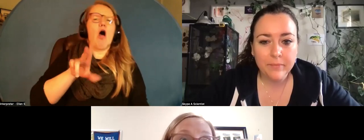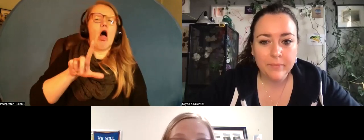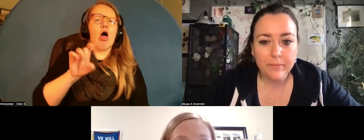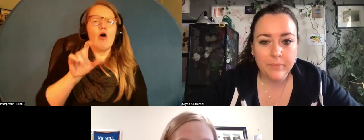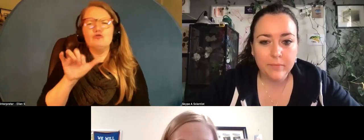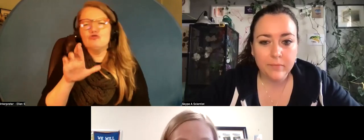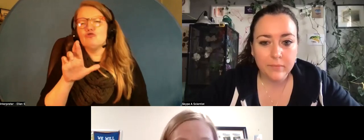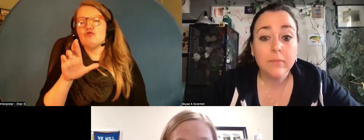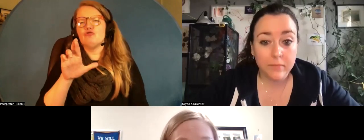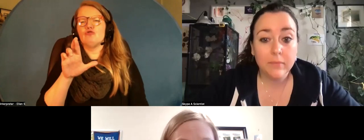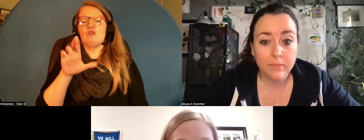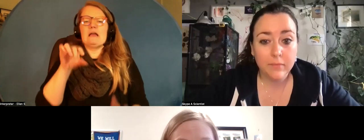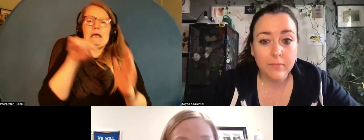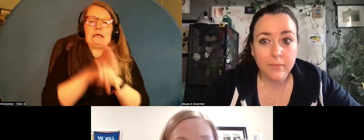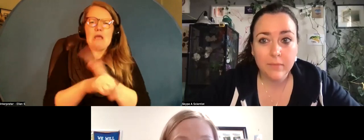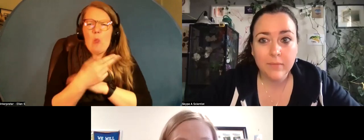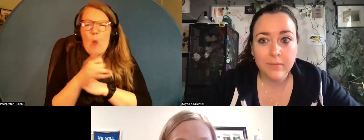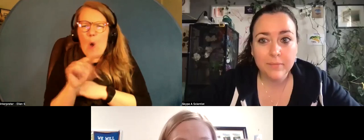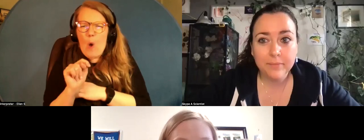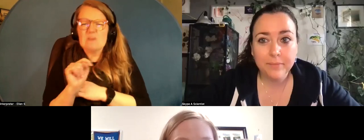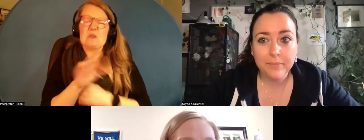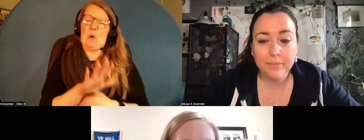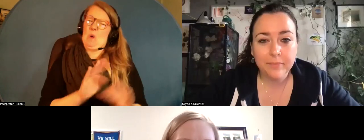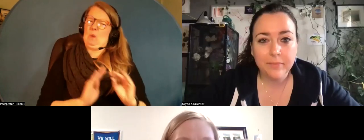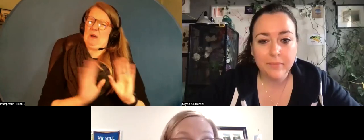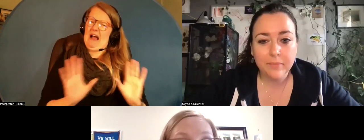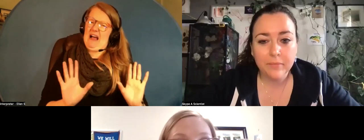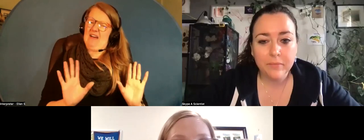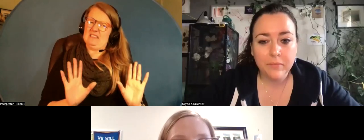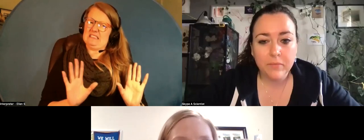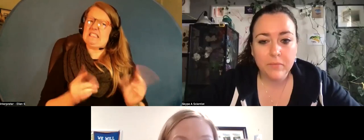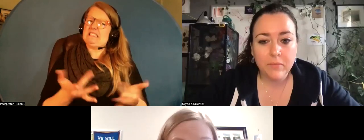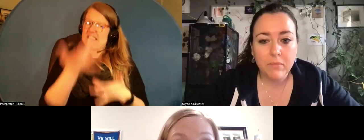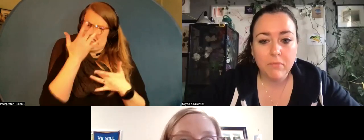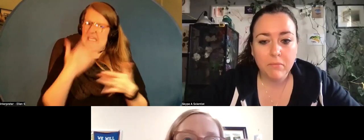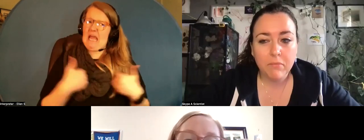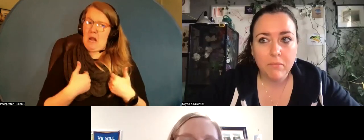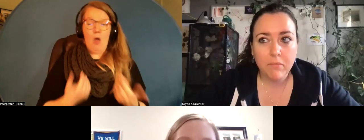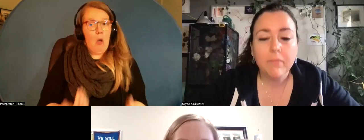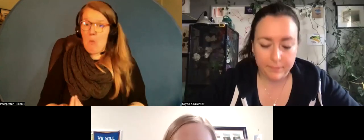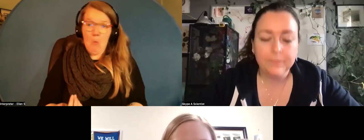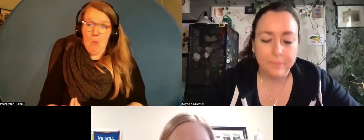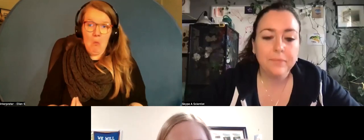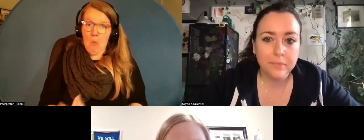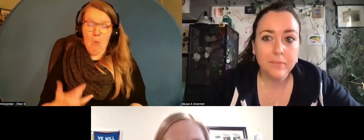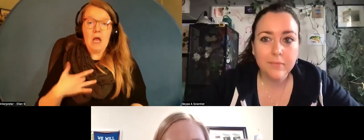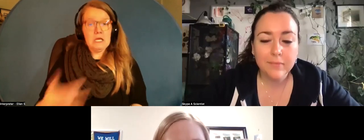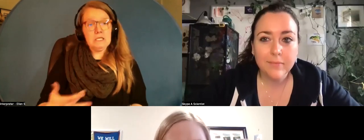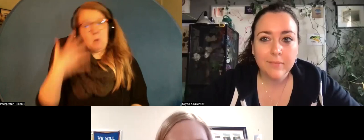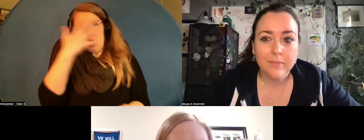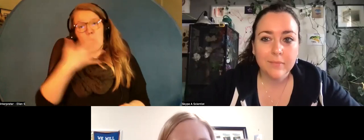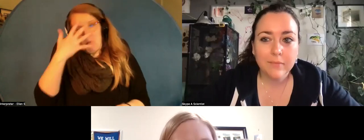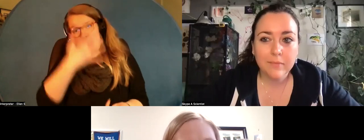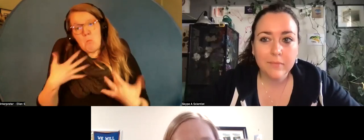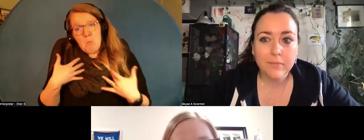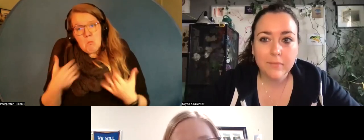oh, that doesn't look like a healthy animal that has a parasite. They look pretty healthy most of the time. There are some circumstances where